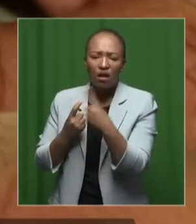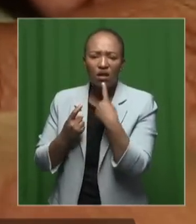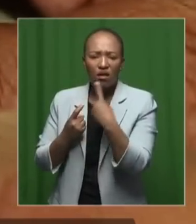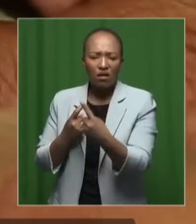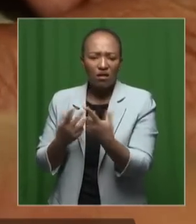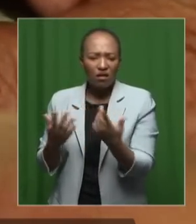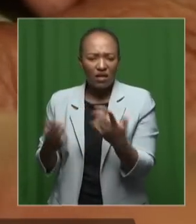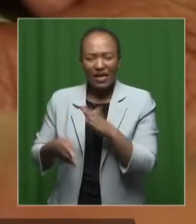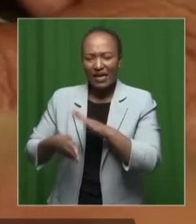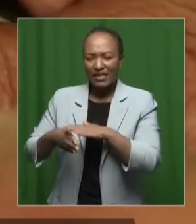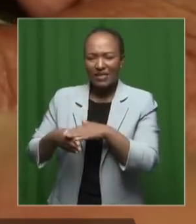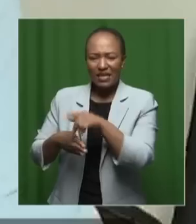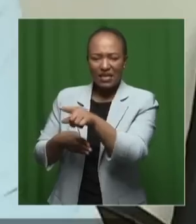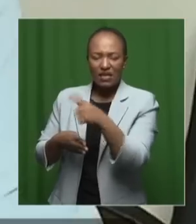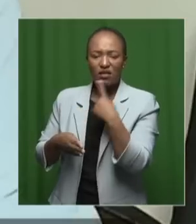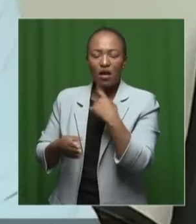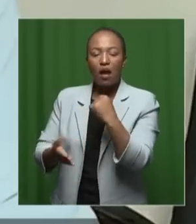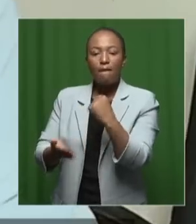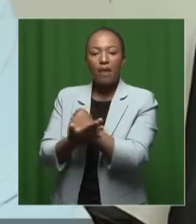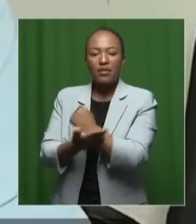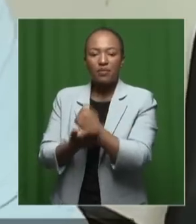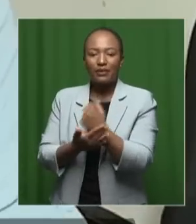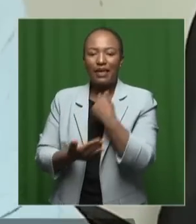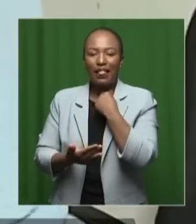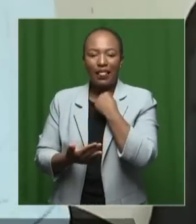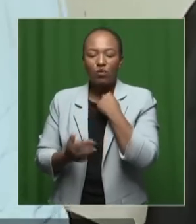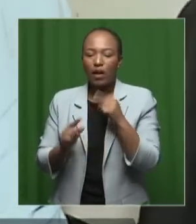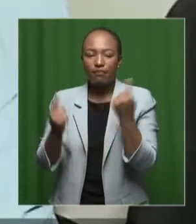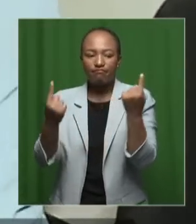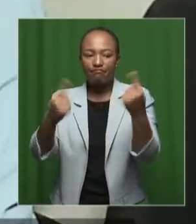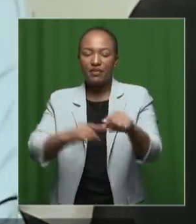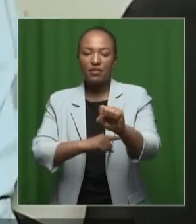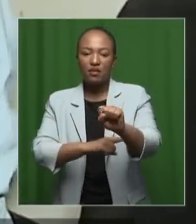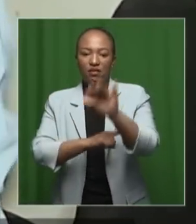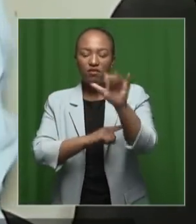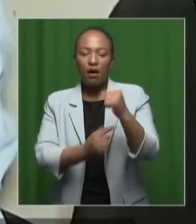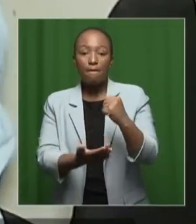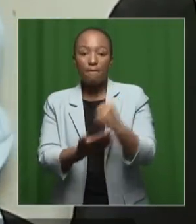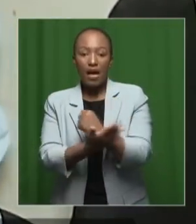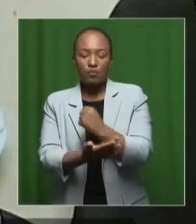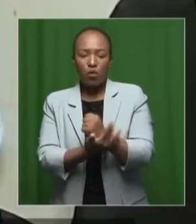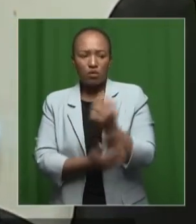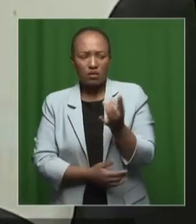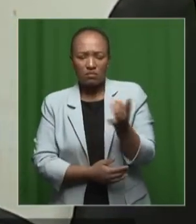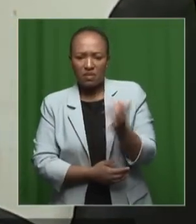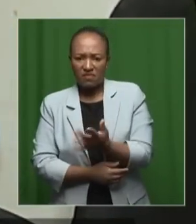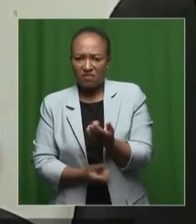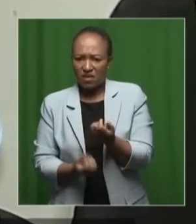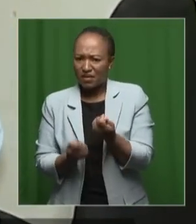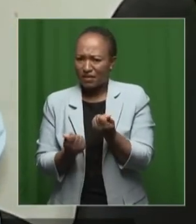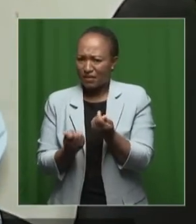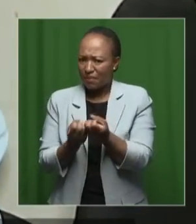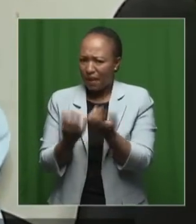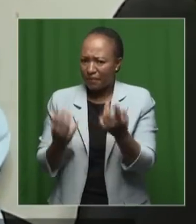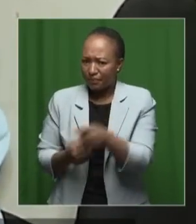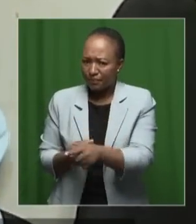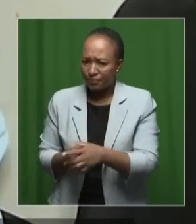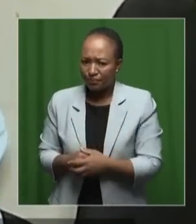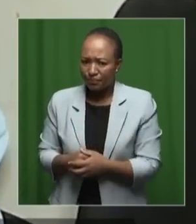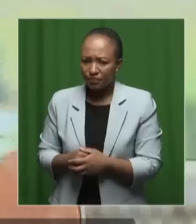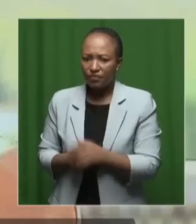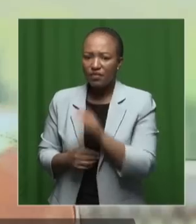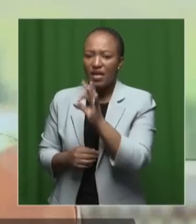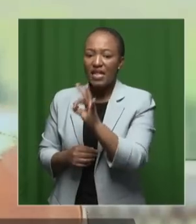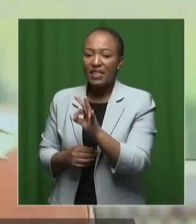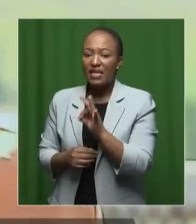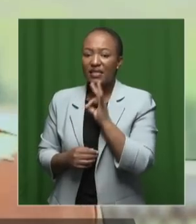the reason aluyazi kuya South Africa is because passport iyadura. Imalini kanti passport? Passport yenza